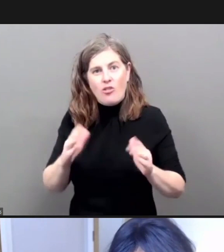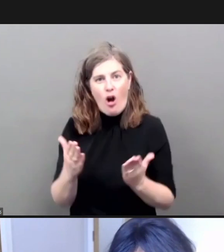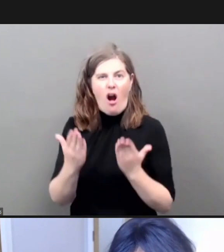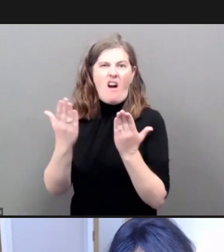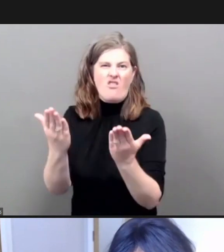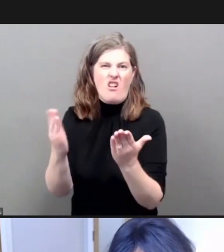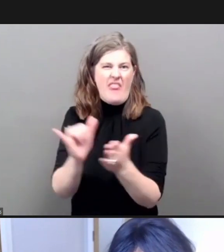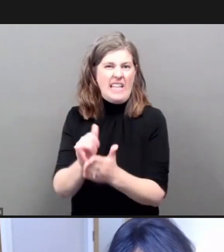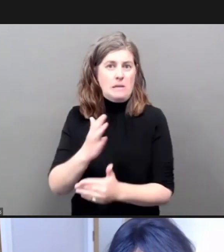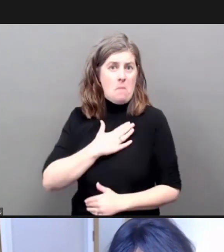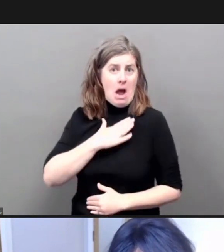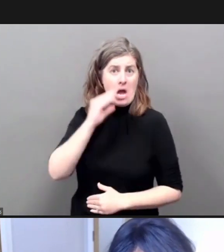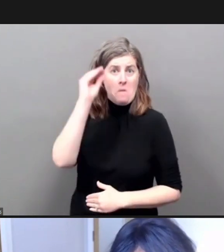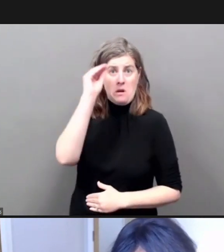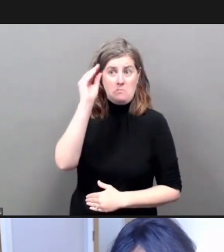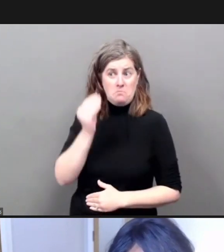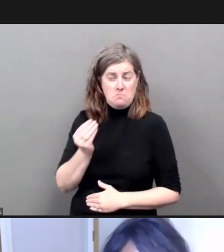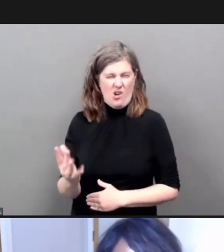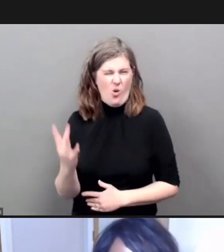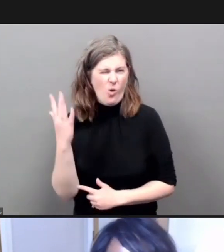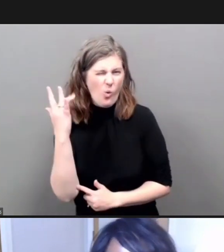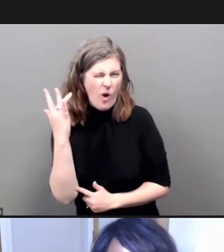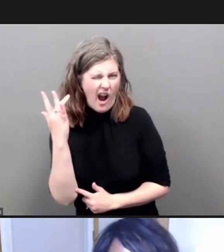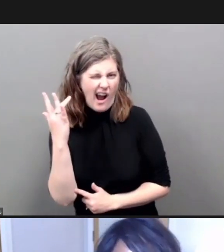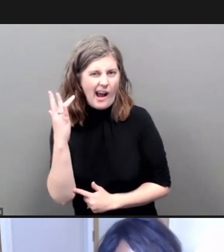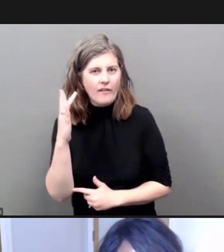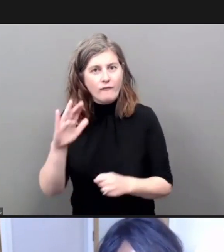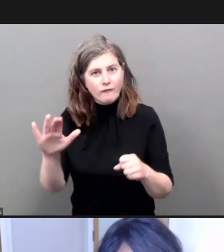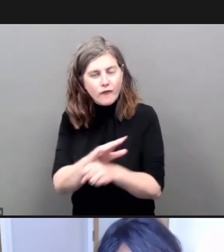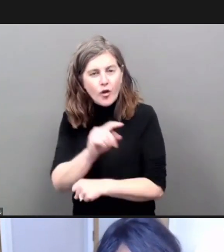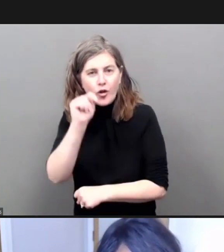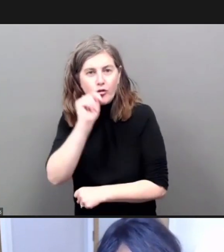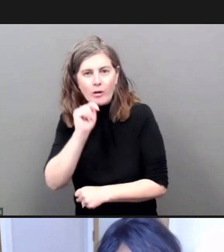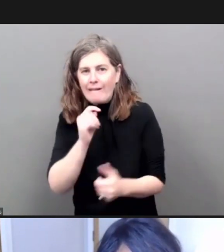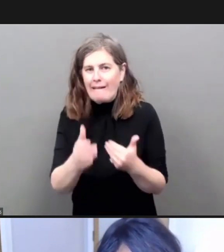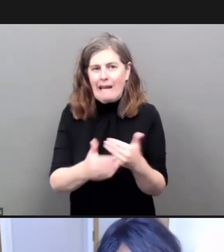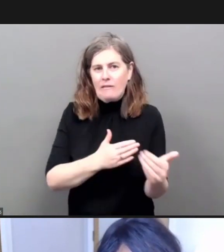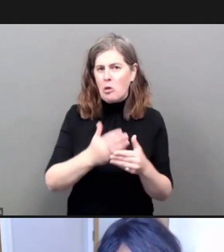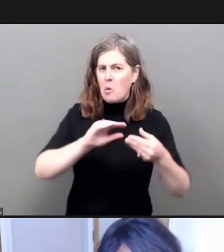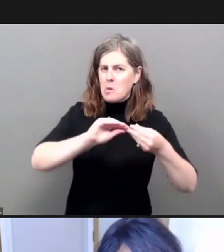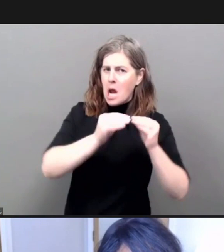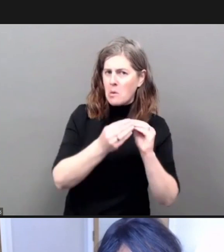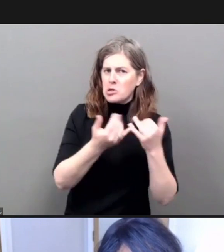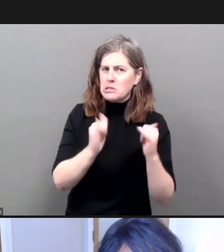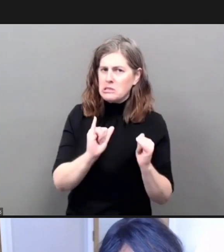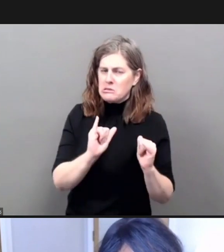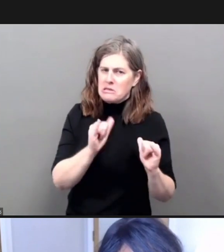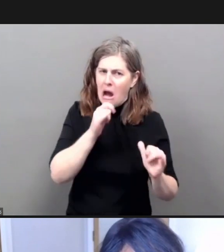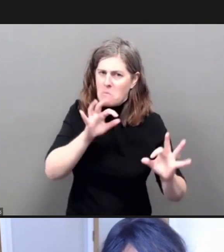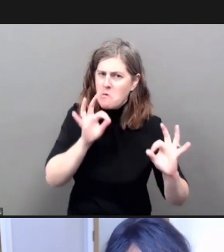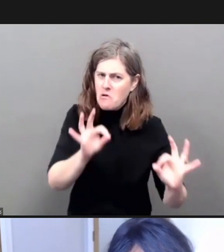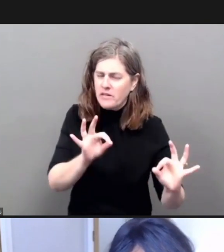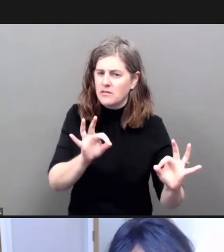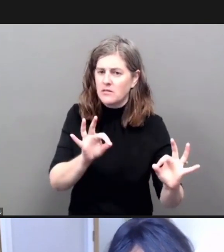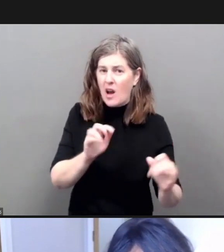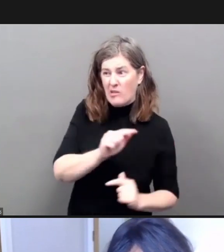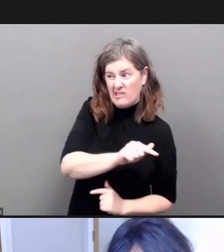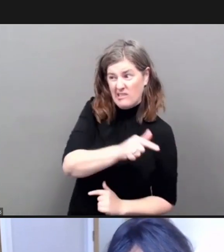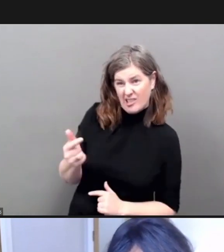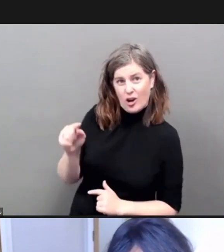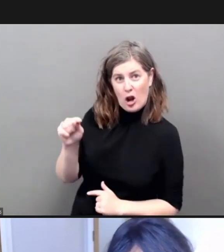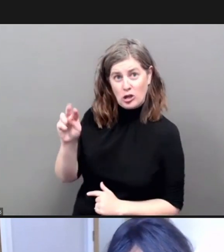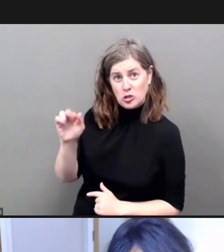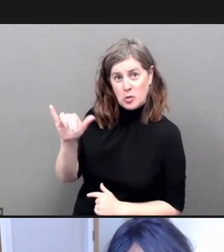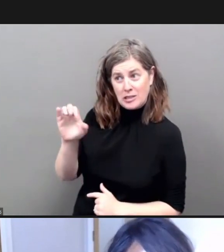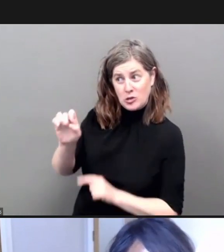my take on why all turquoise, even though the numbers aren't perfect. I'm going to take it to Tracie to answer the rest of